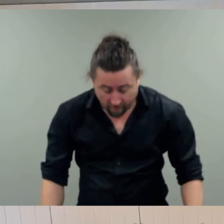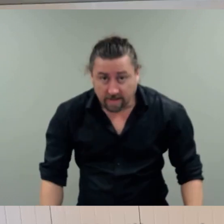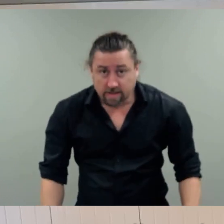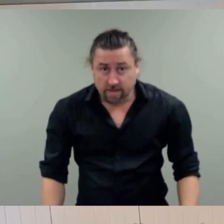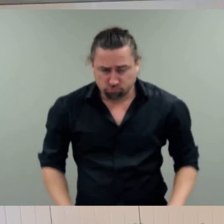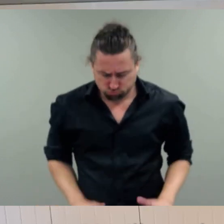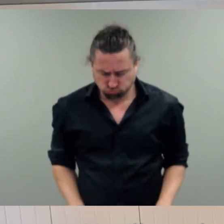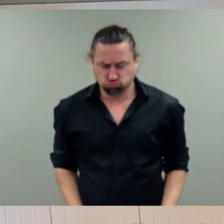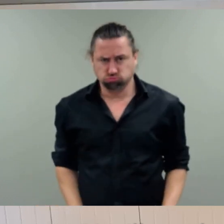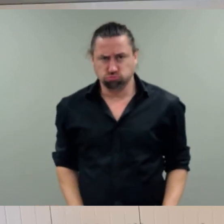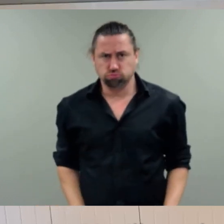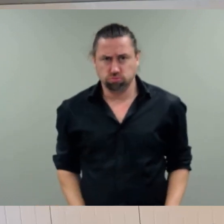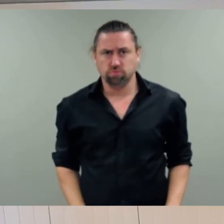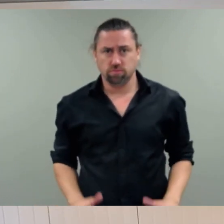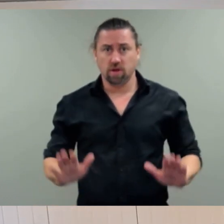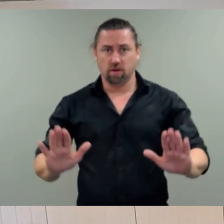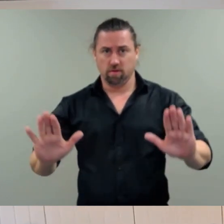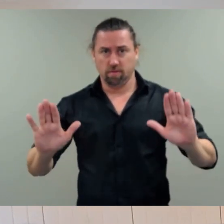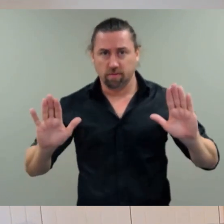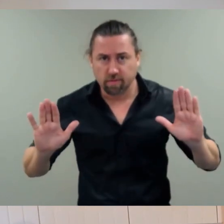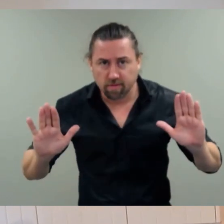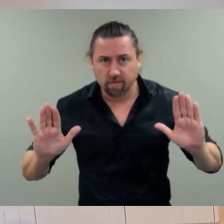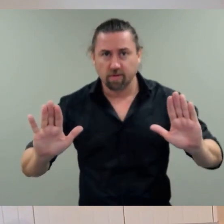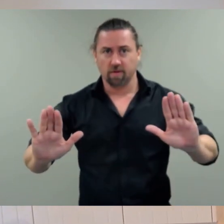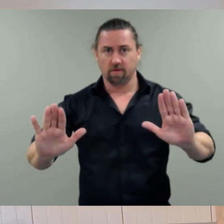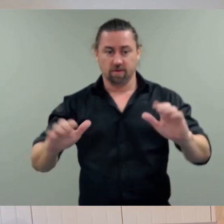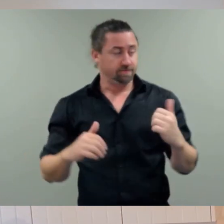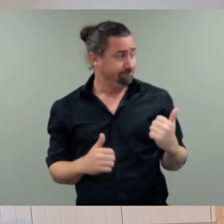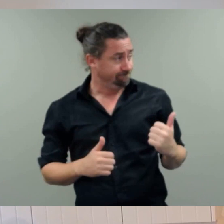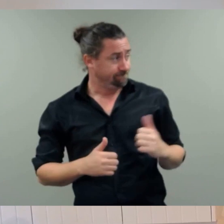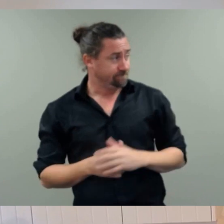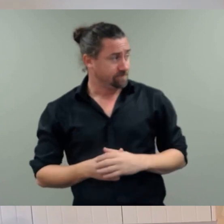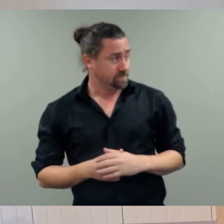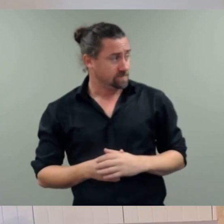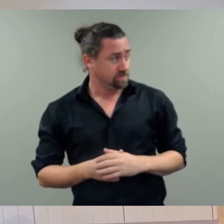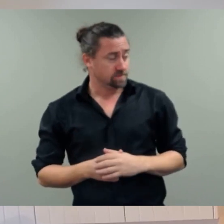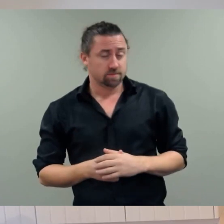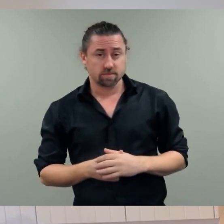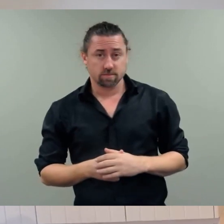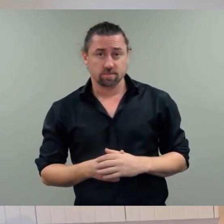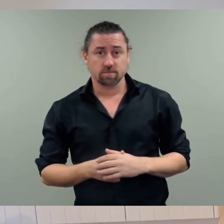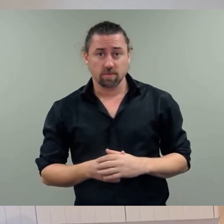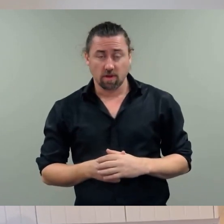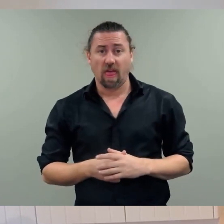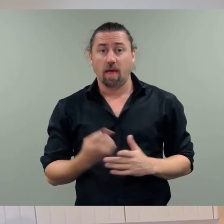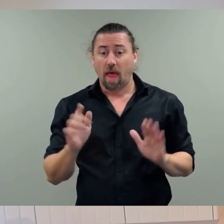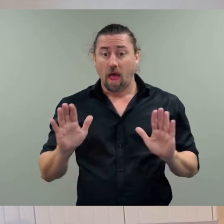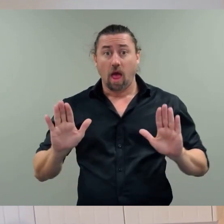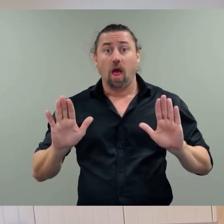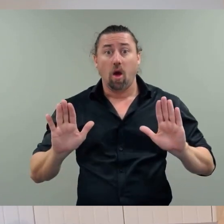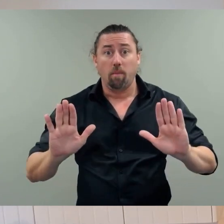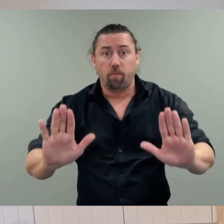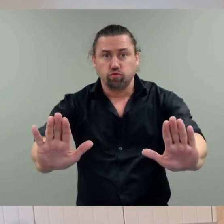keep your feet firmly on the surface as you're attempting to bring your body towards the wall. We're now going to try and